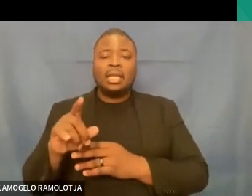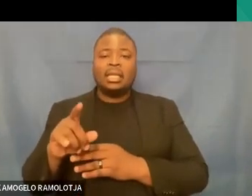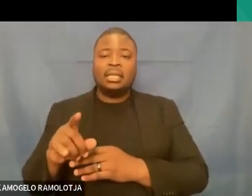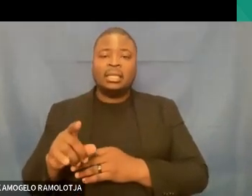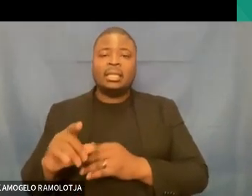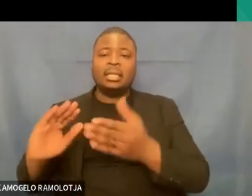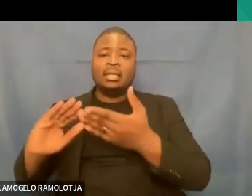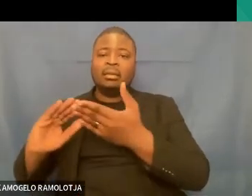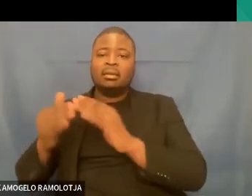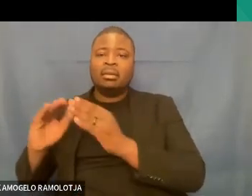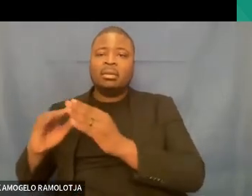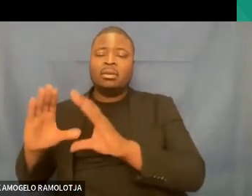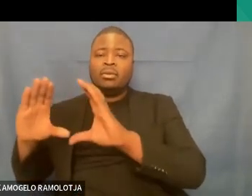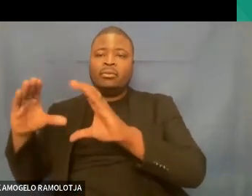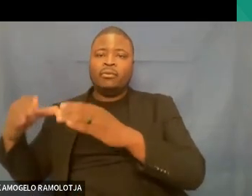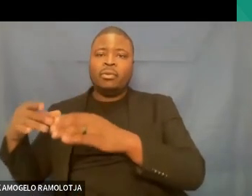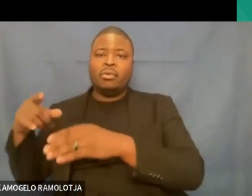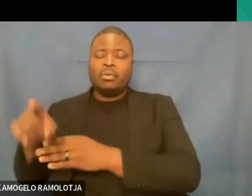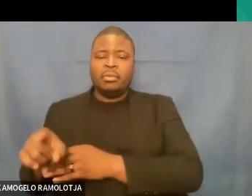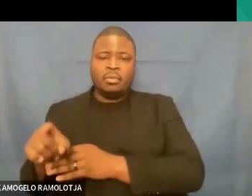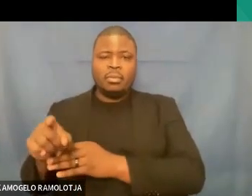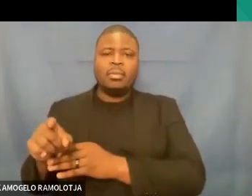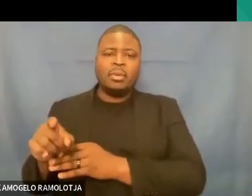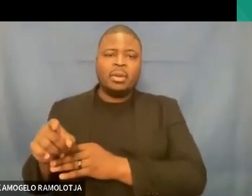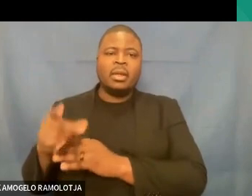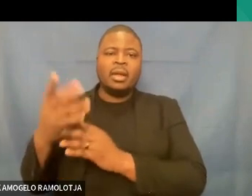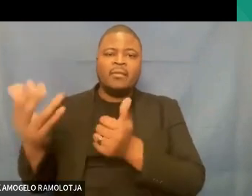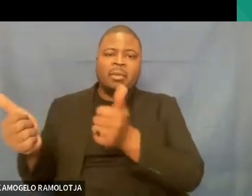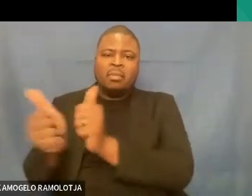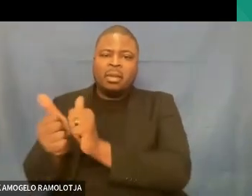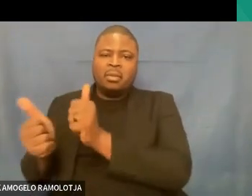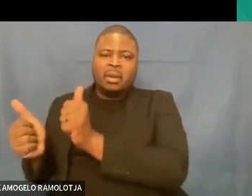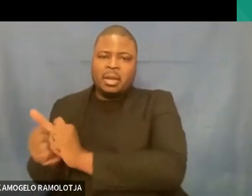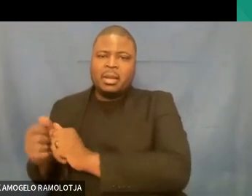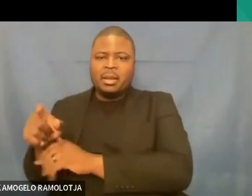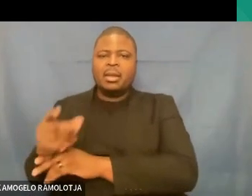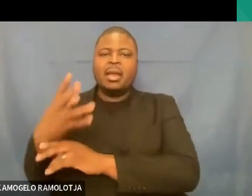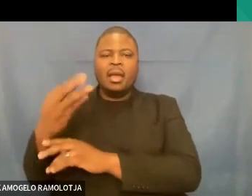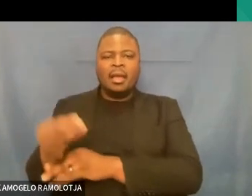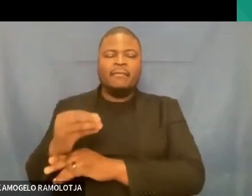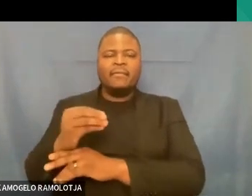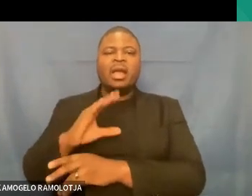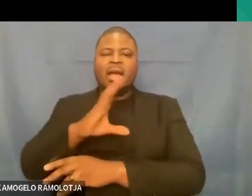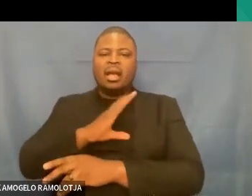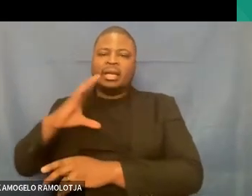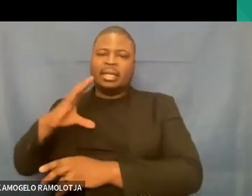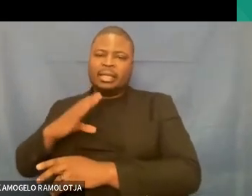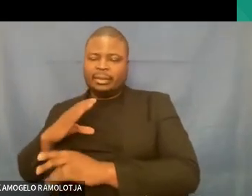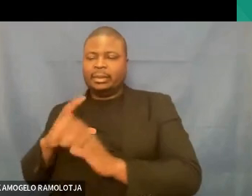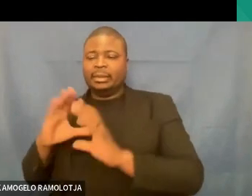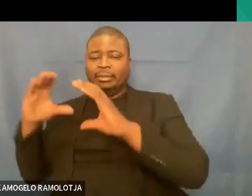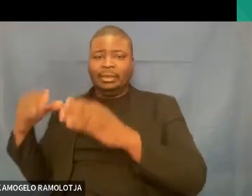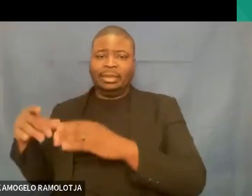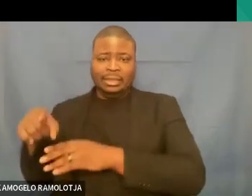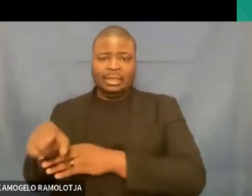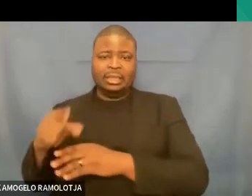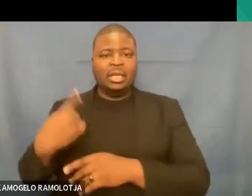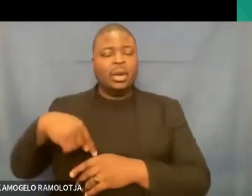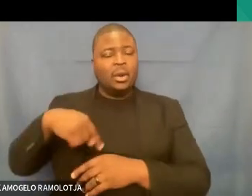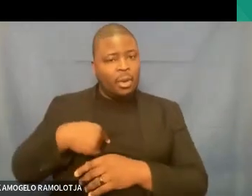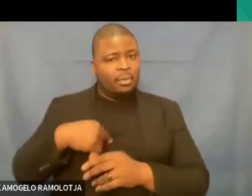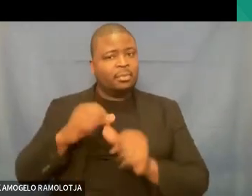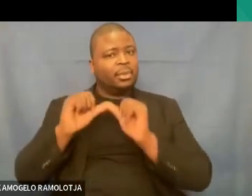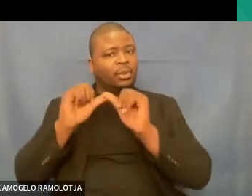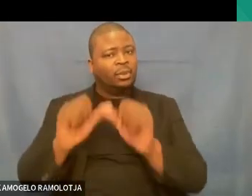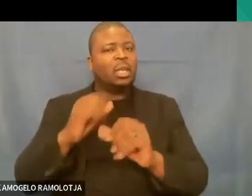of the key partners to the three-legged part of the AIDS Council. So we are constantly working with them